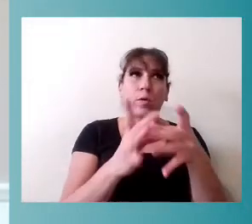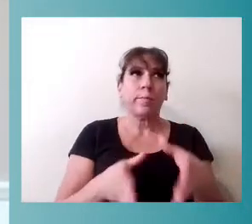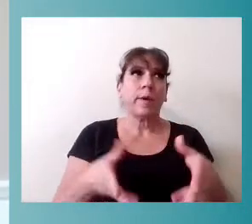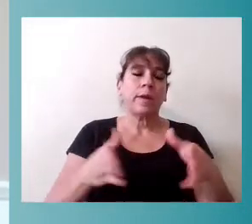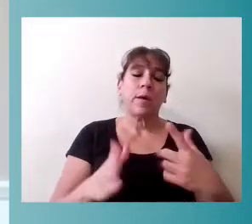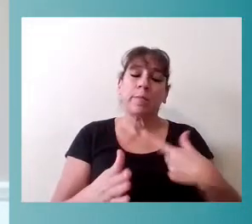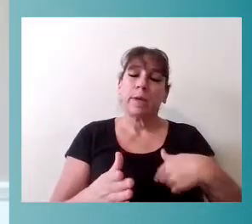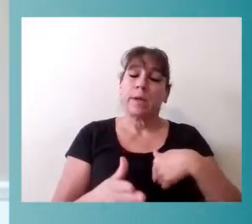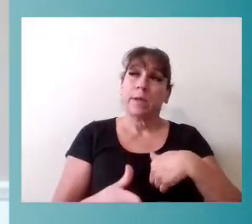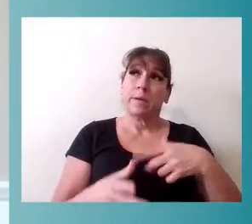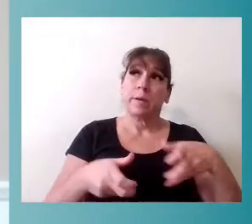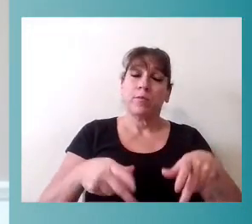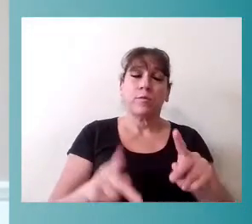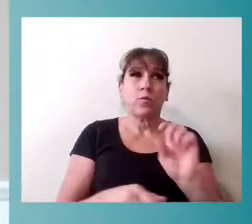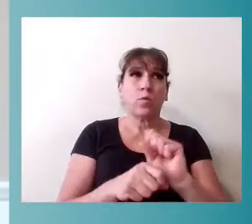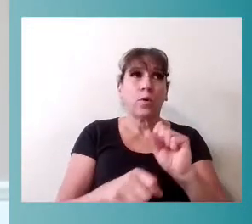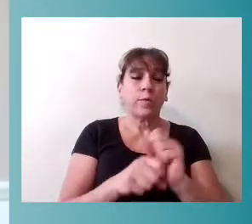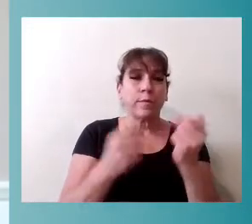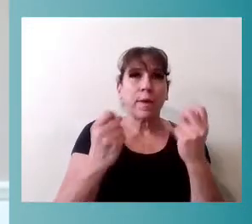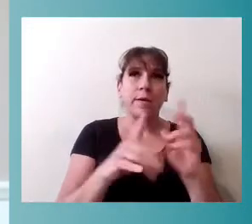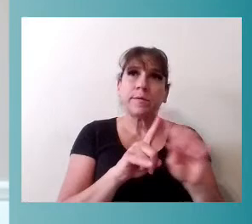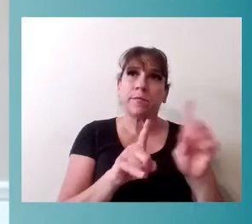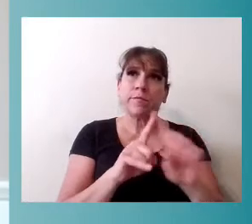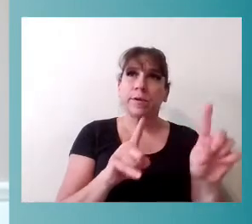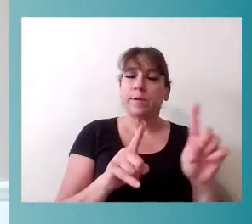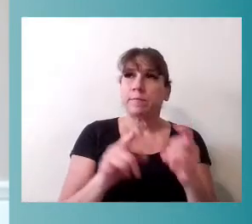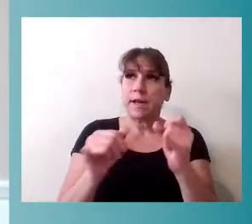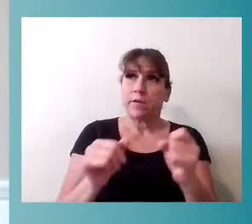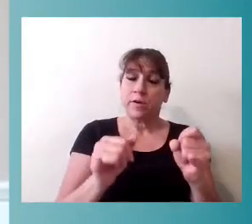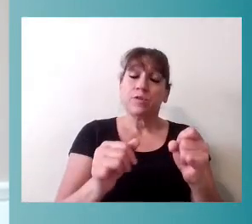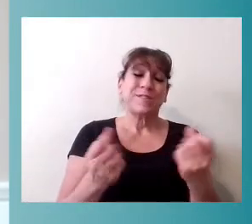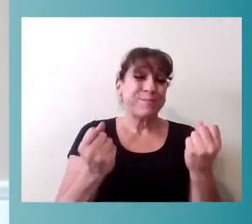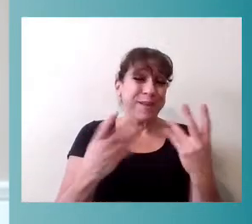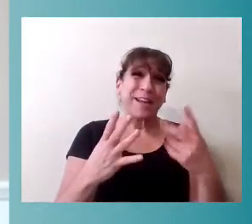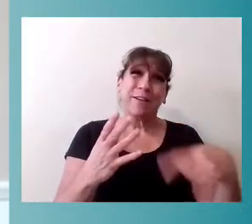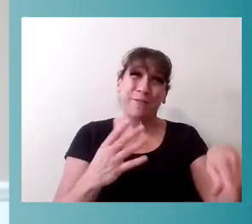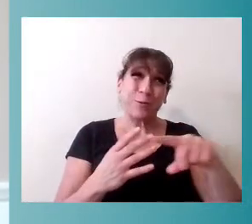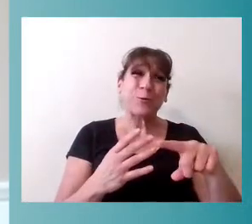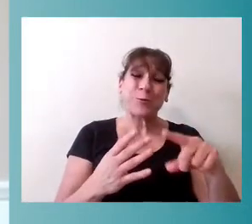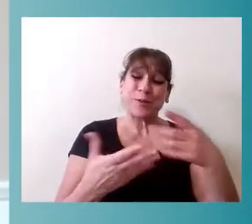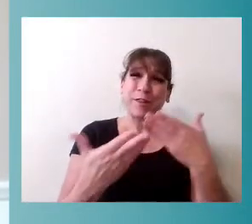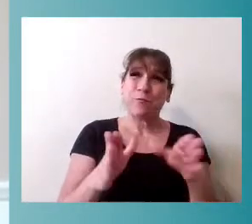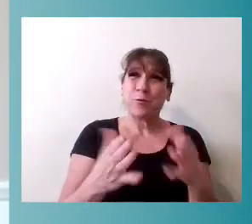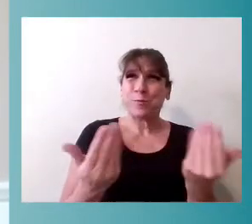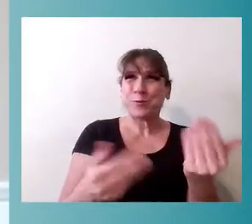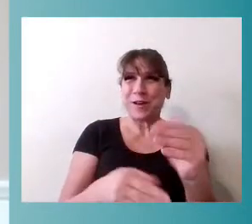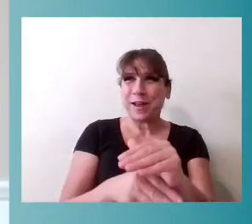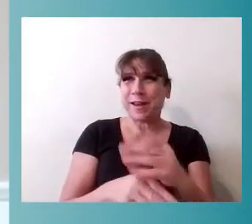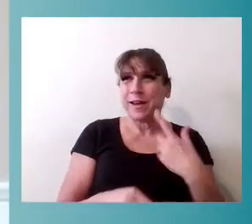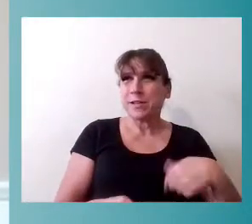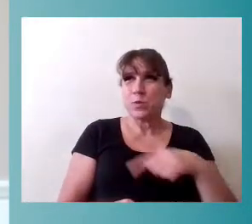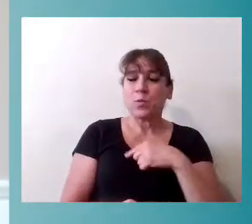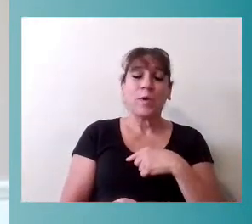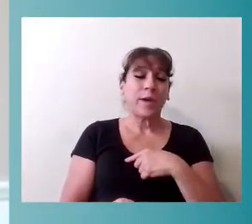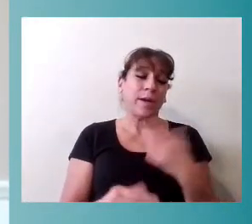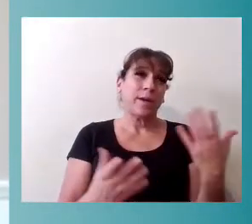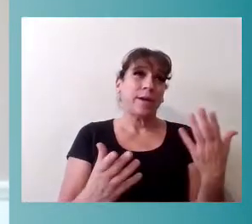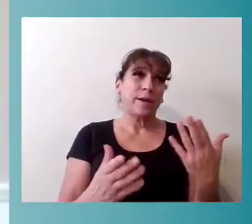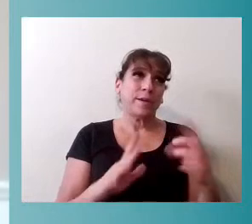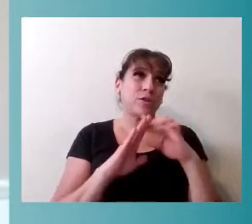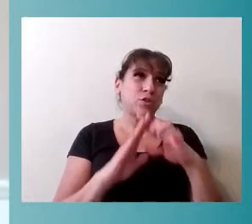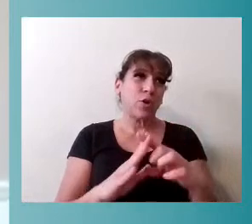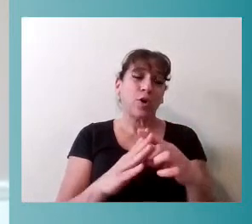a variety of individuals throughout the state, many of you in the room tonight. And so as we enter into